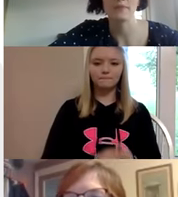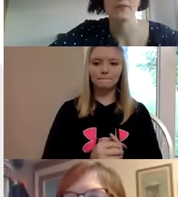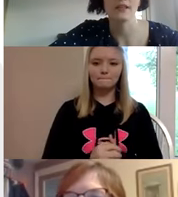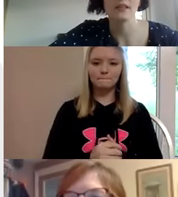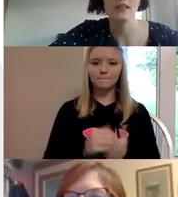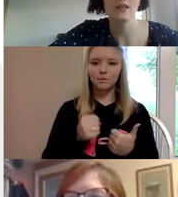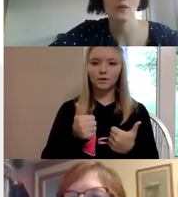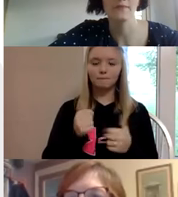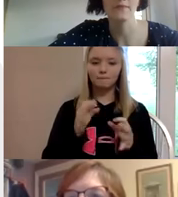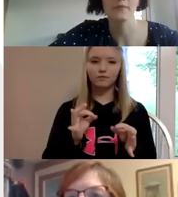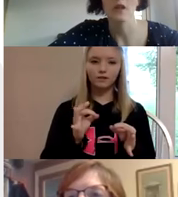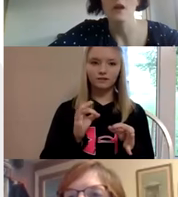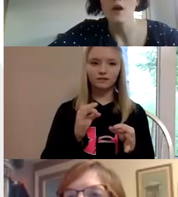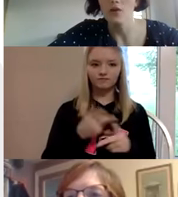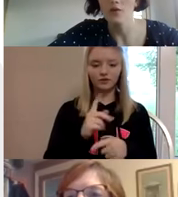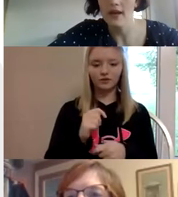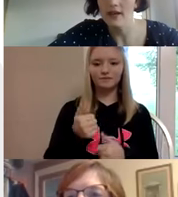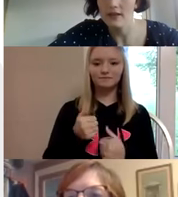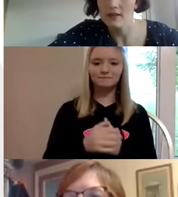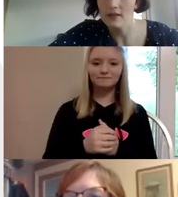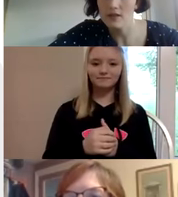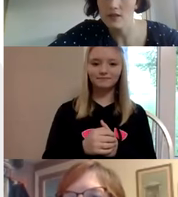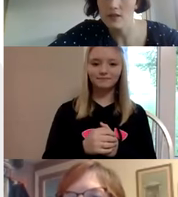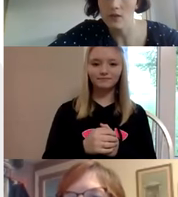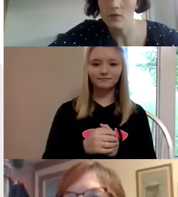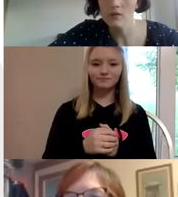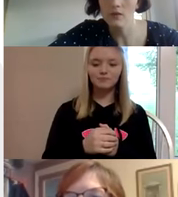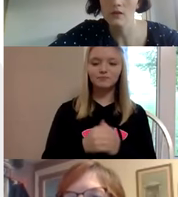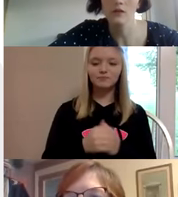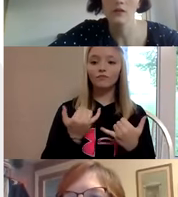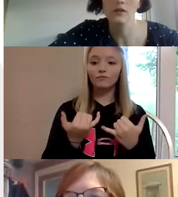Okay, perfect. Thank you. Okay, so